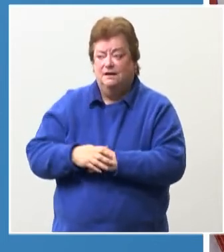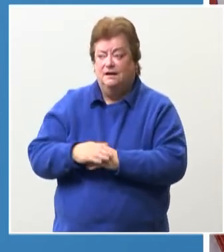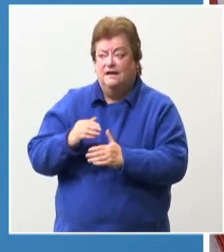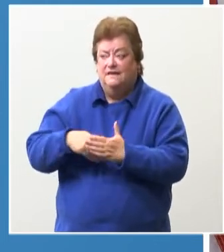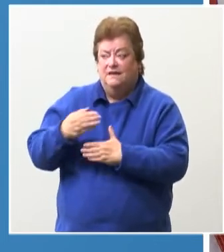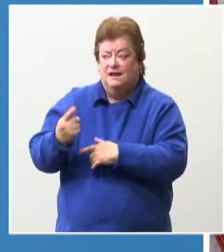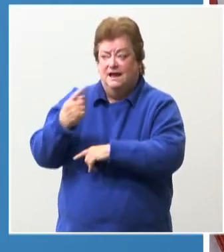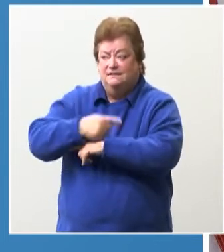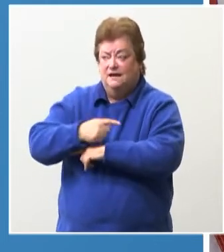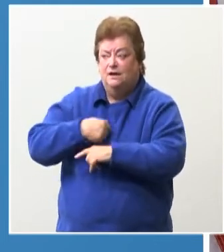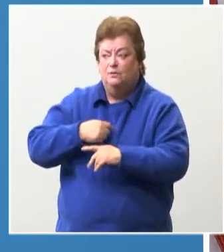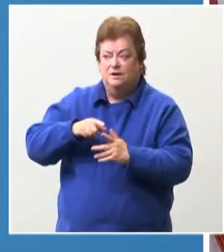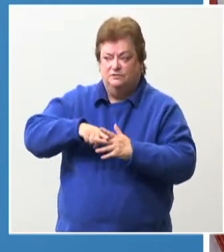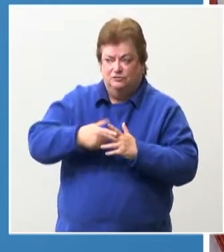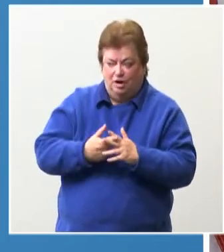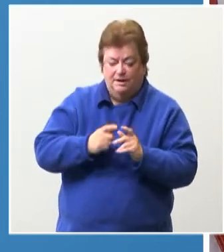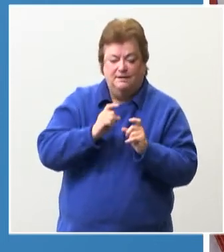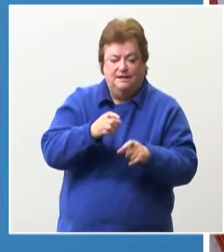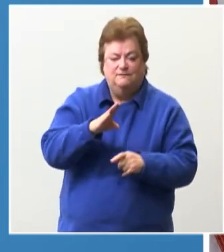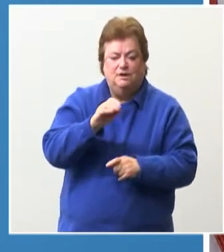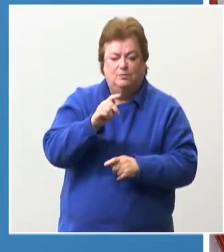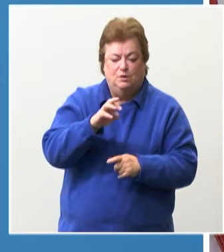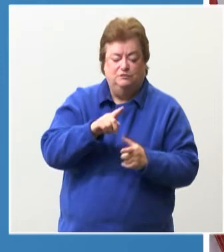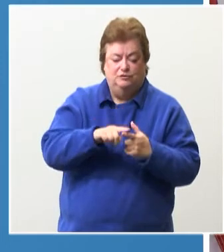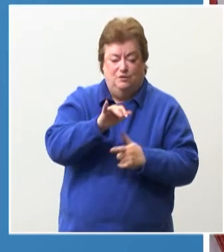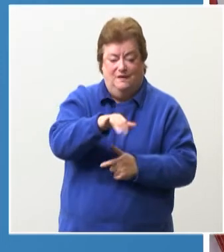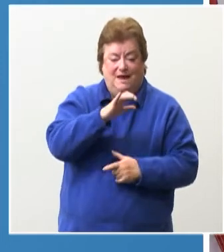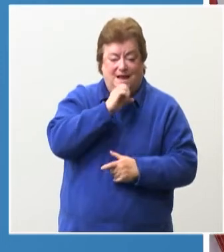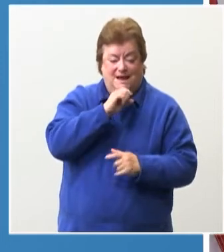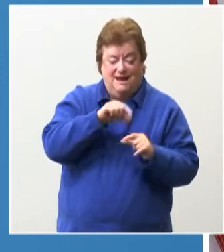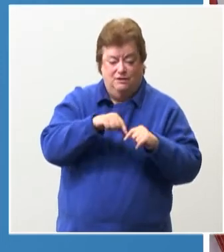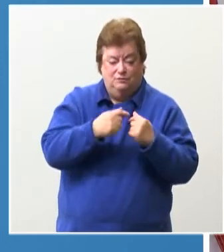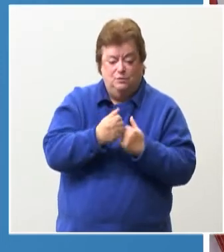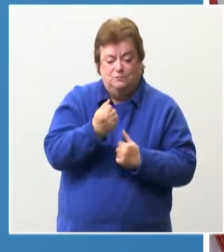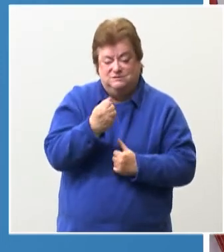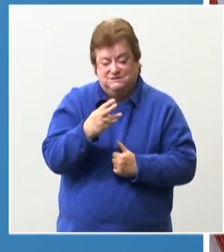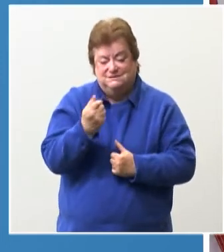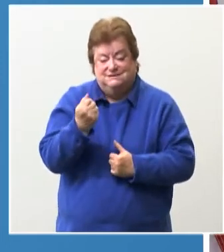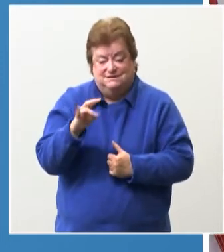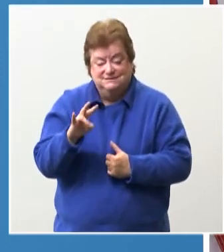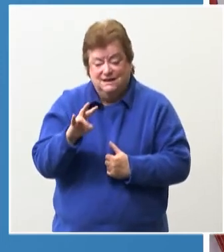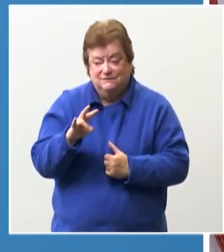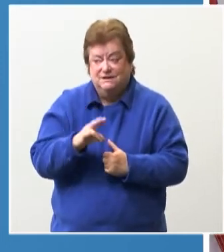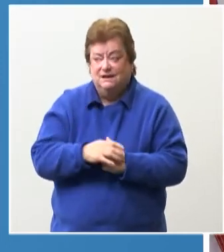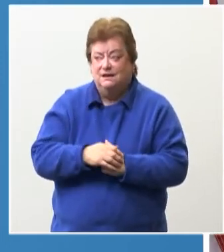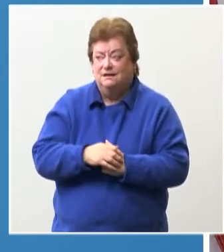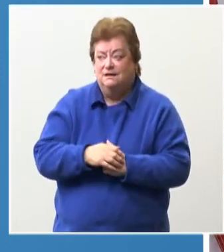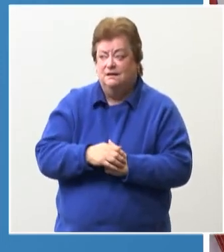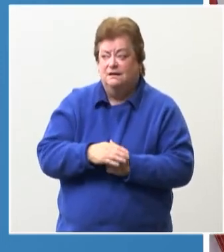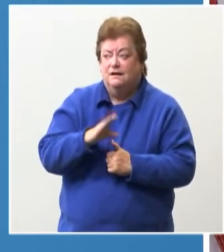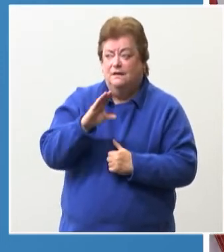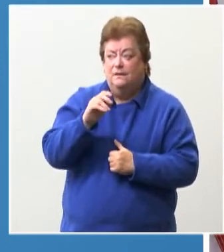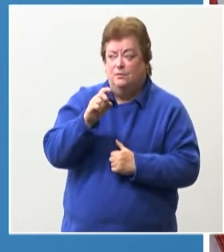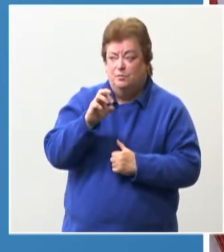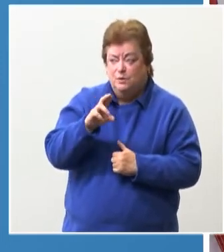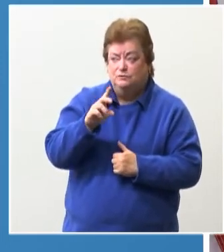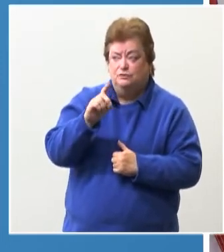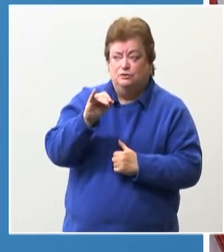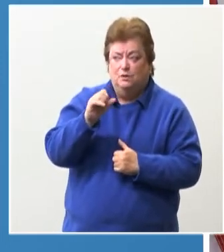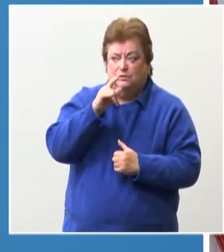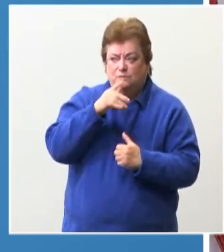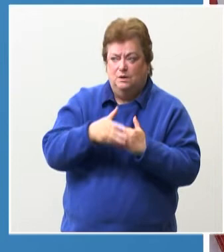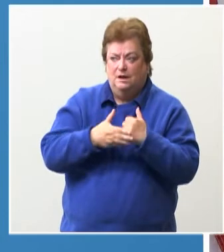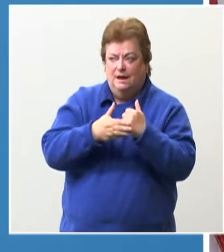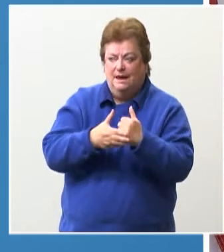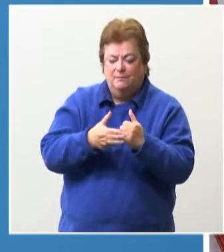day, we began offering booster doses to this age group at our clinics. A booster dose boosts the existing